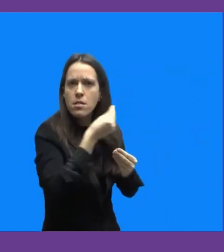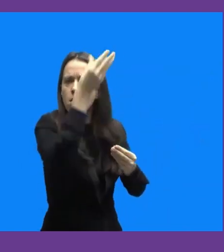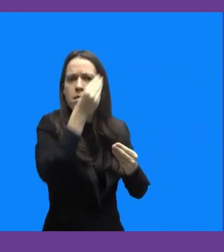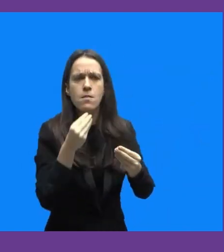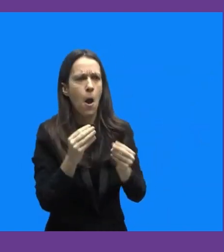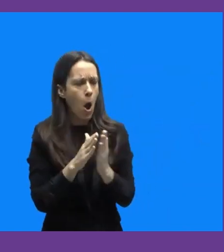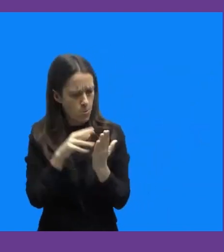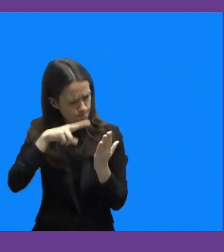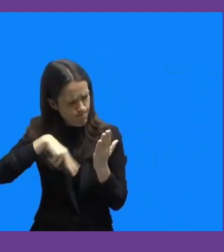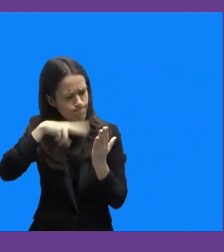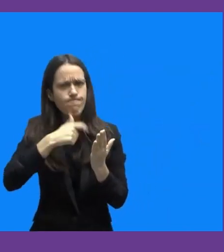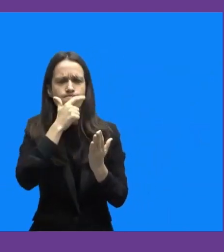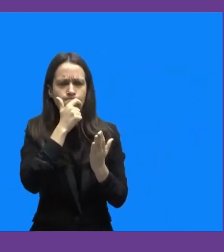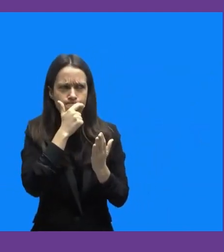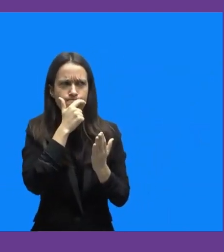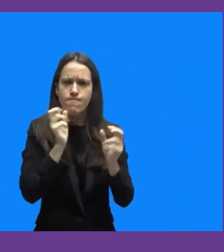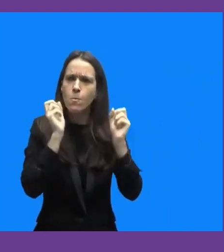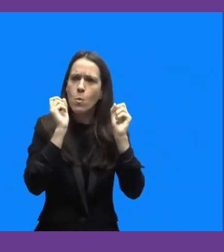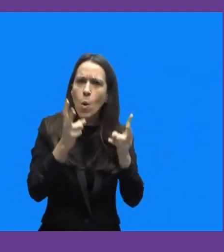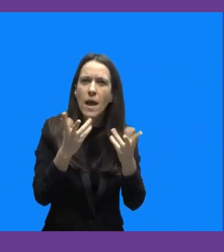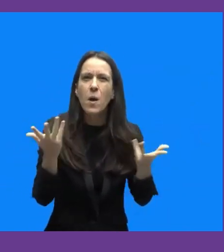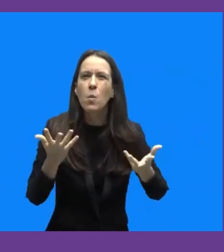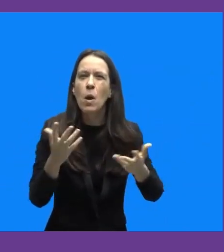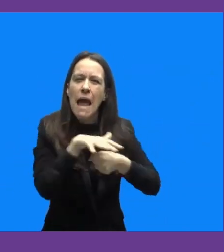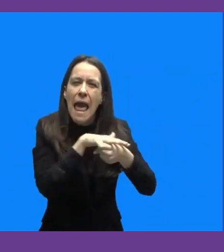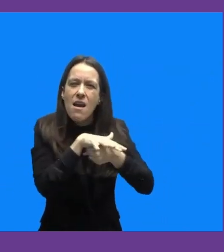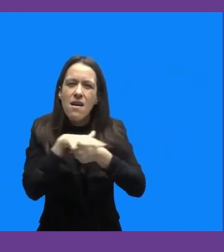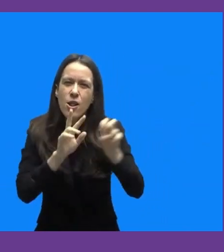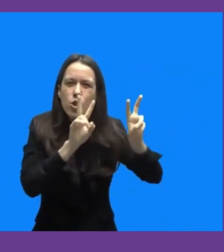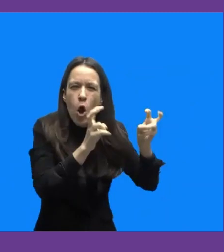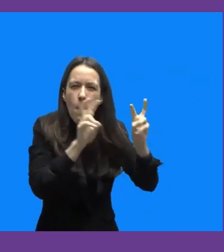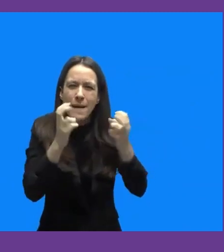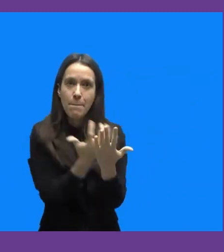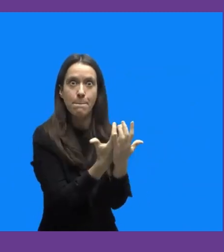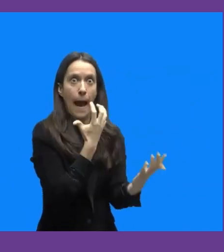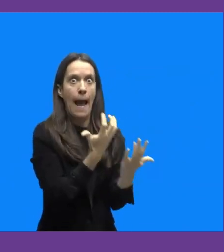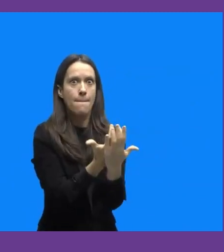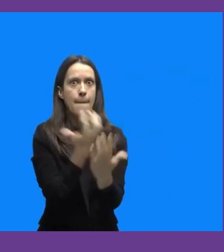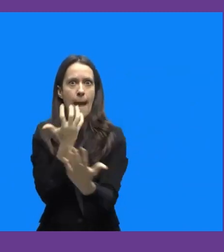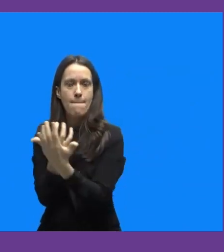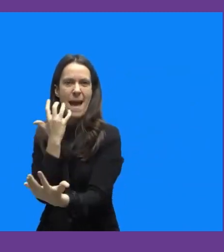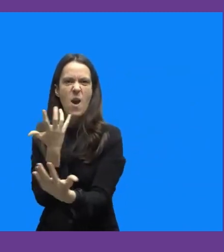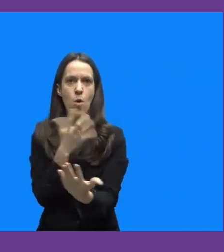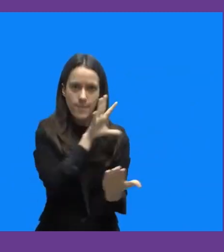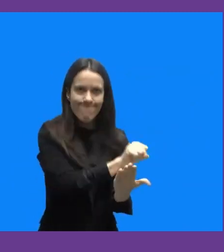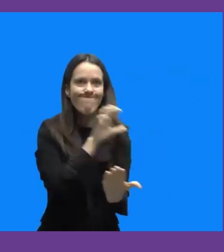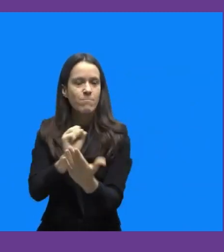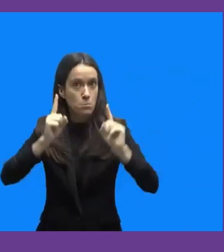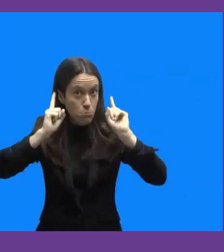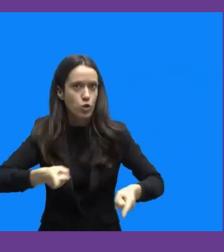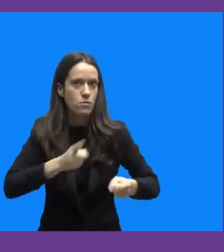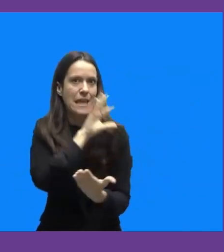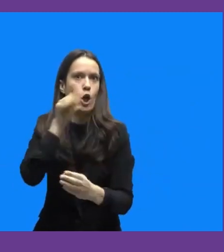were the main areas or the main subjects that we had absolutely to